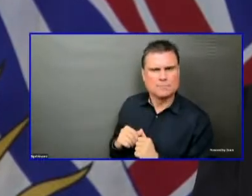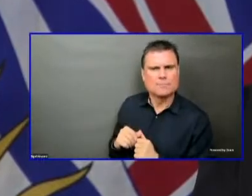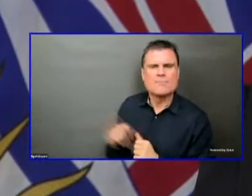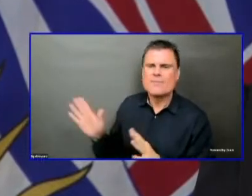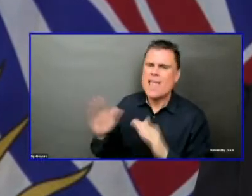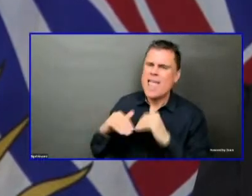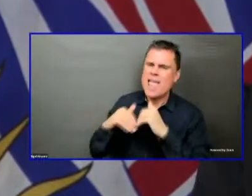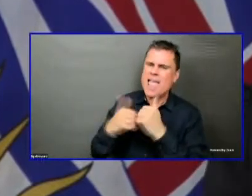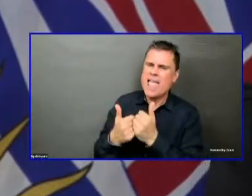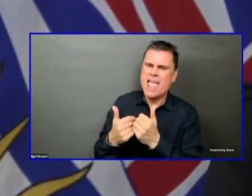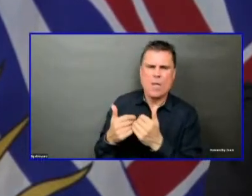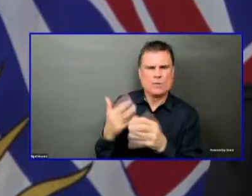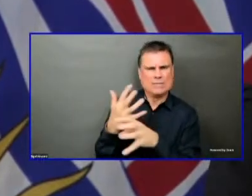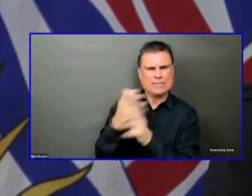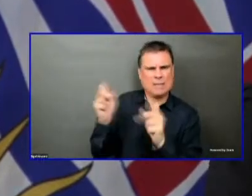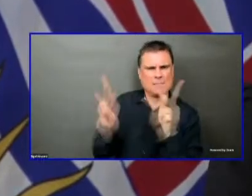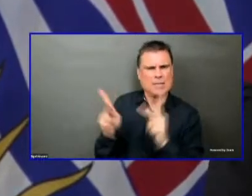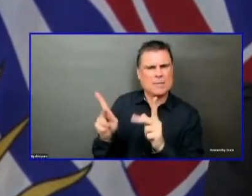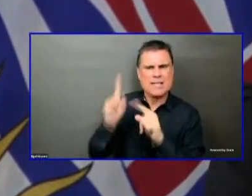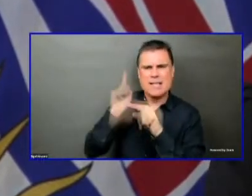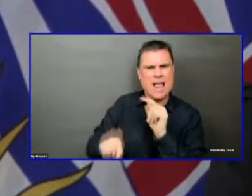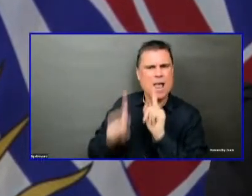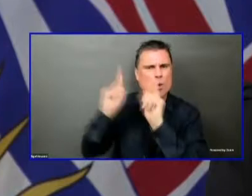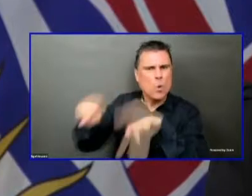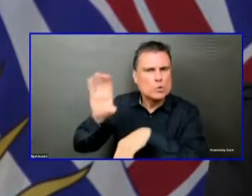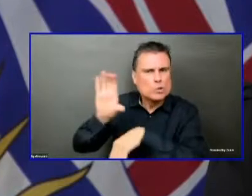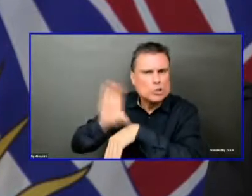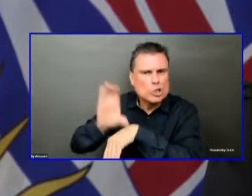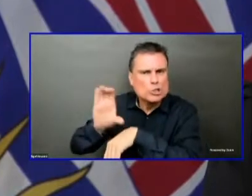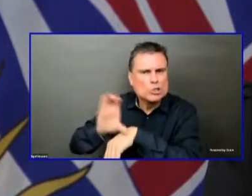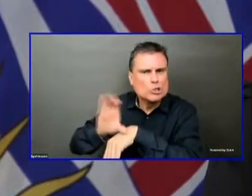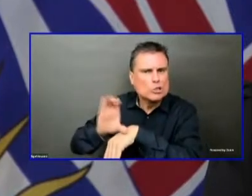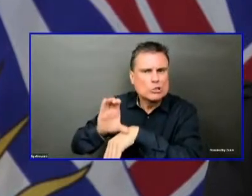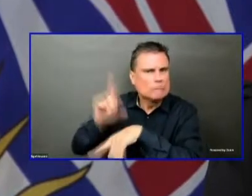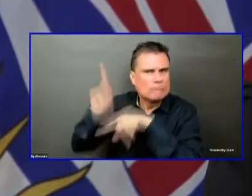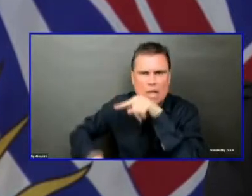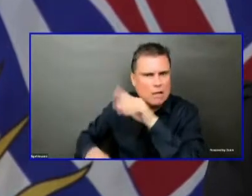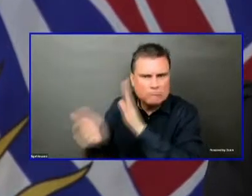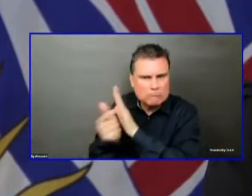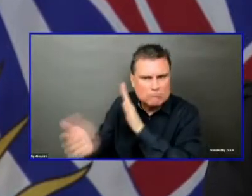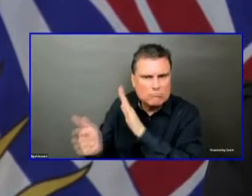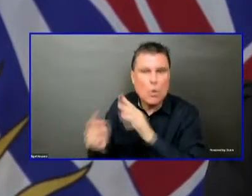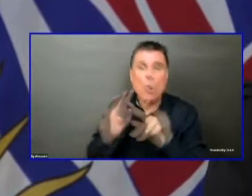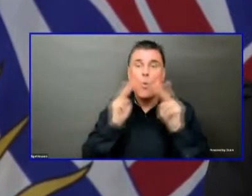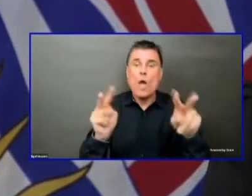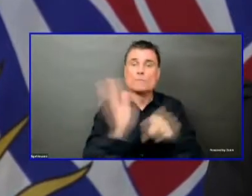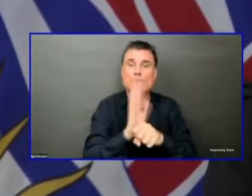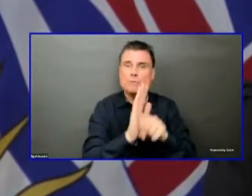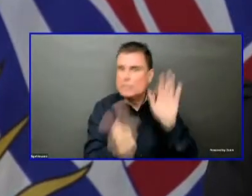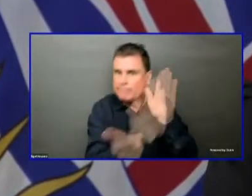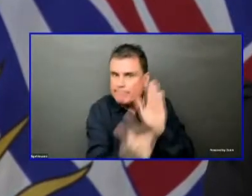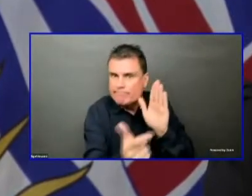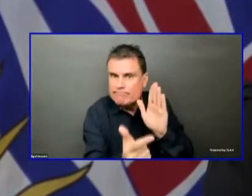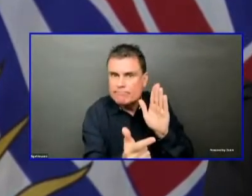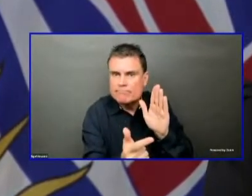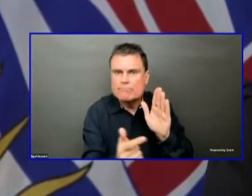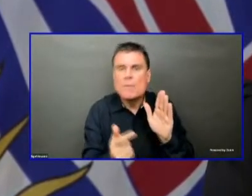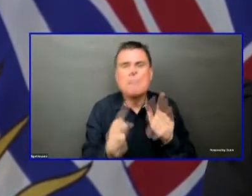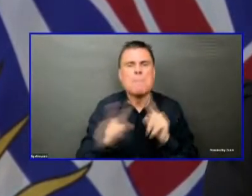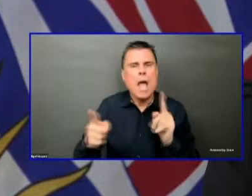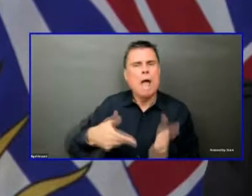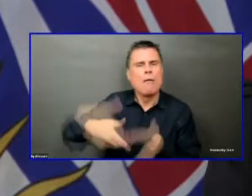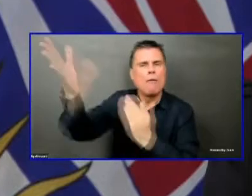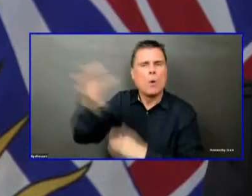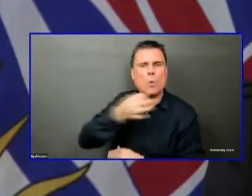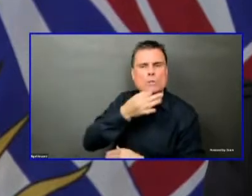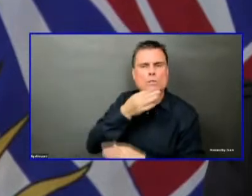go to church. You're telling people that they can't go to a movie. But it's okay to go to Whistler, where we now have almost 600